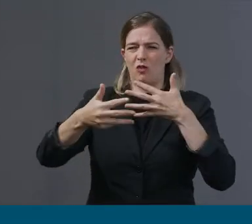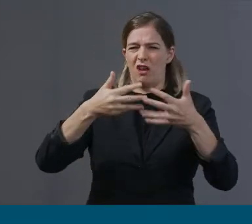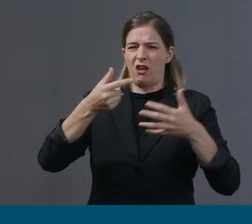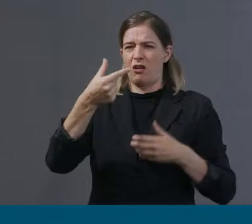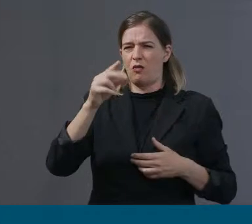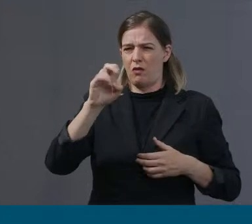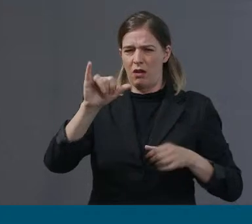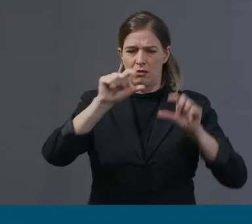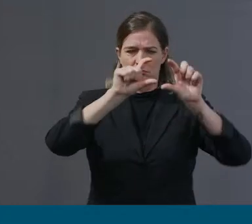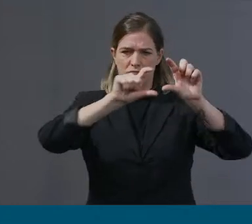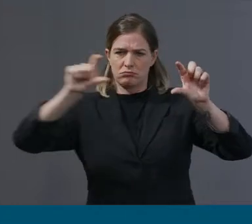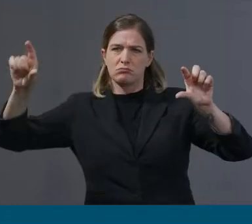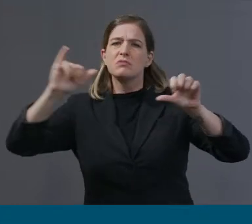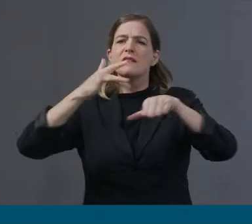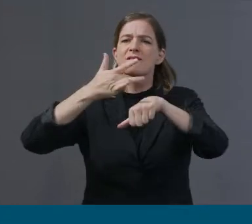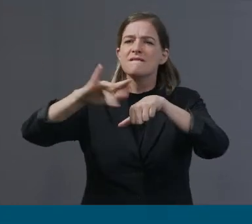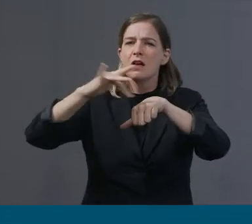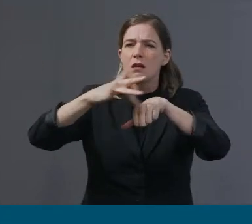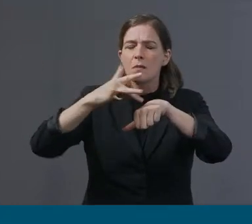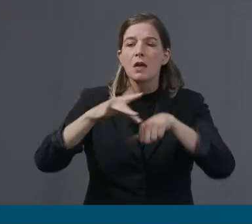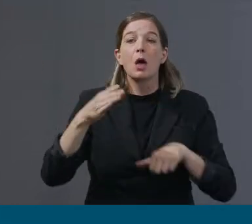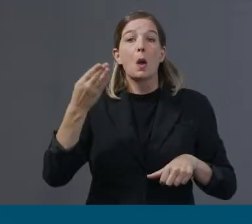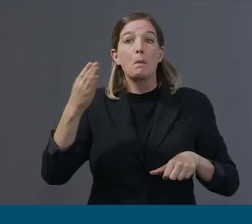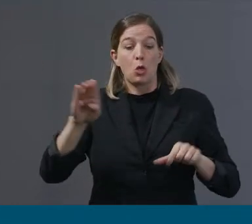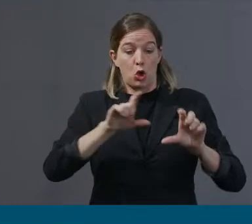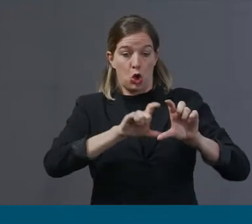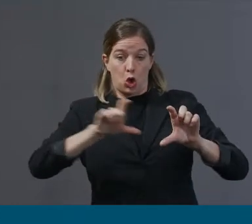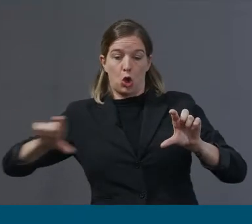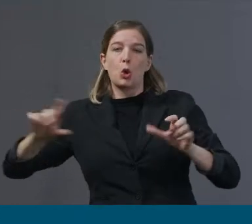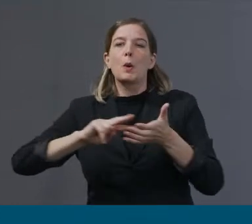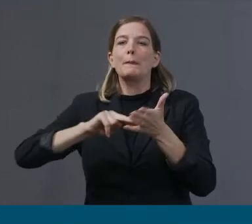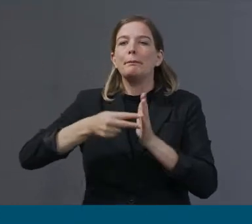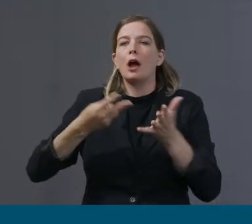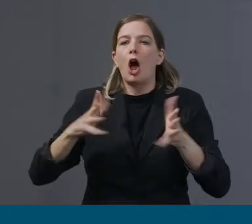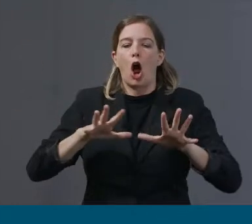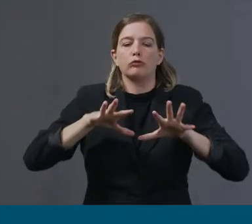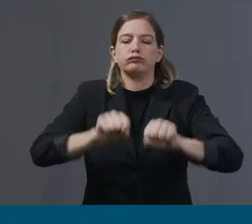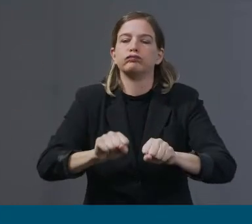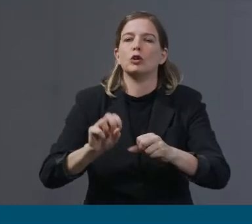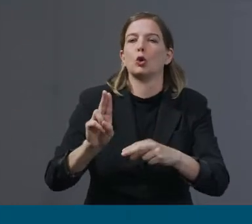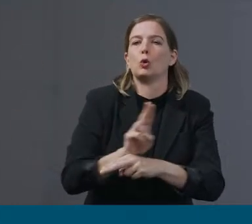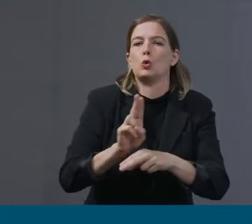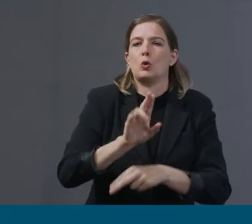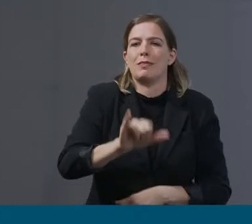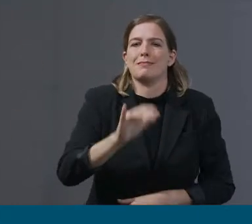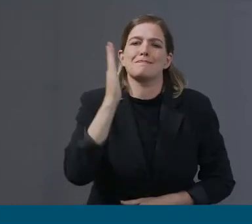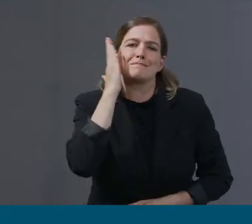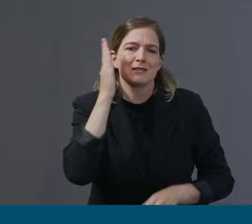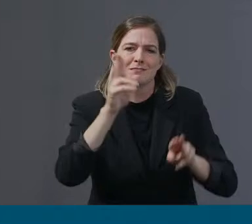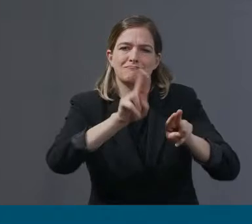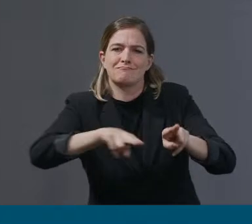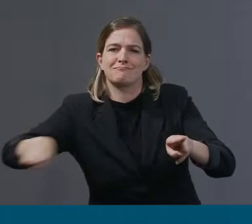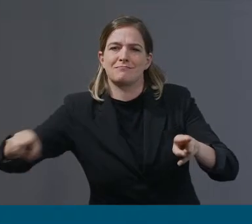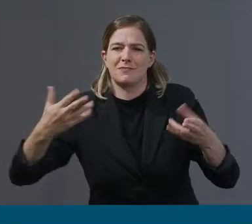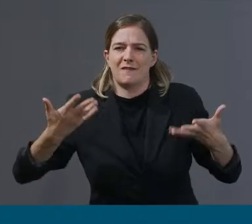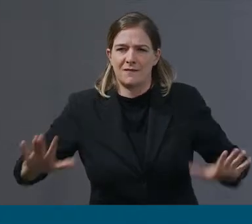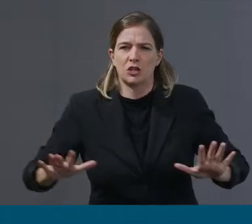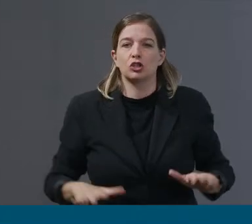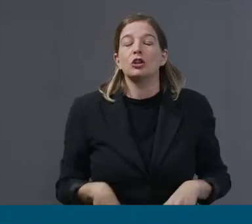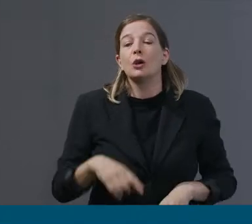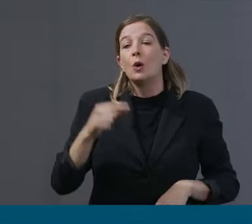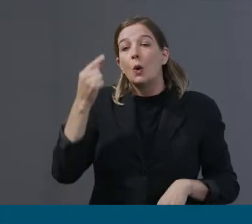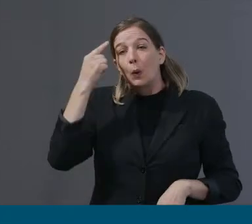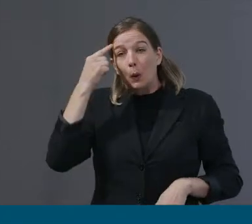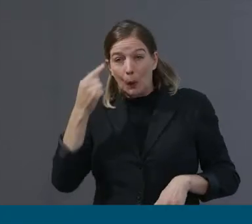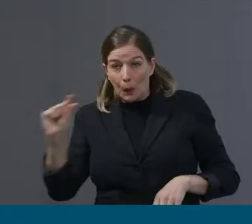represents inpatient beds in use. If you look at this graph, you can see in gold the